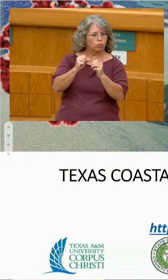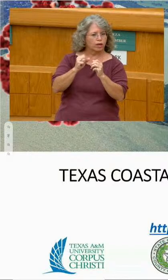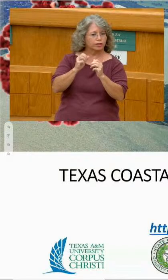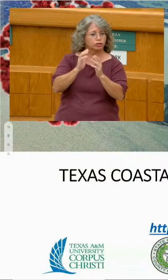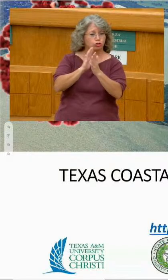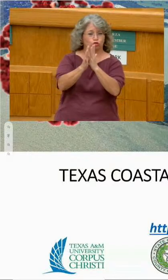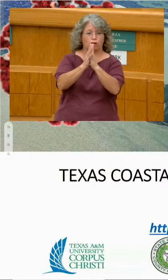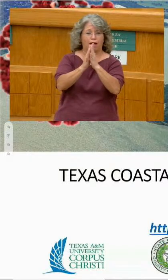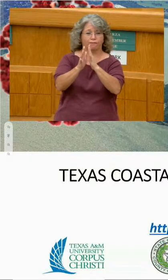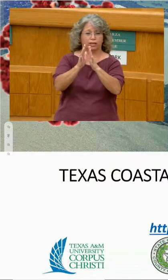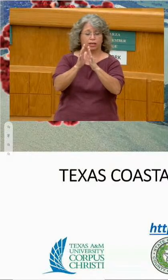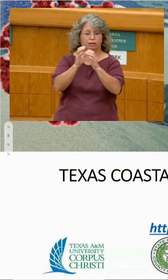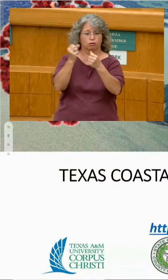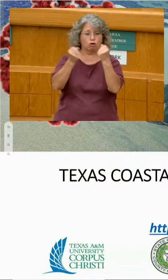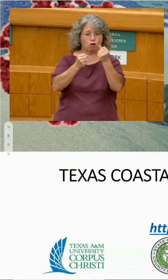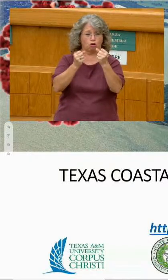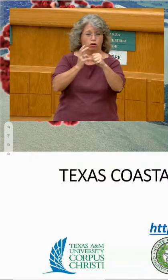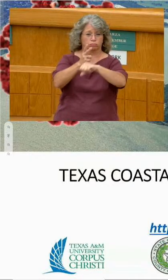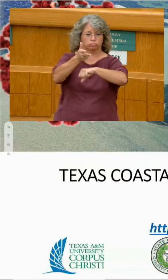Day?